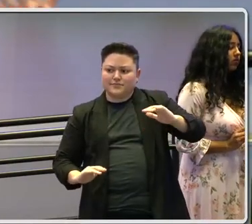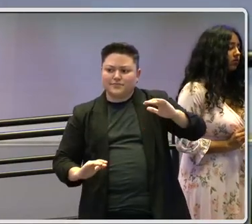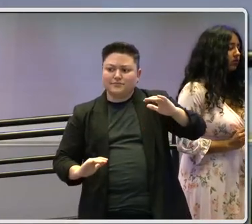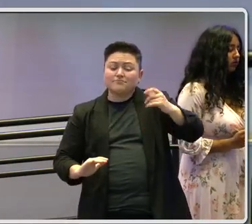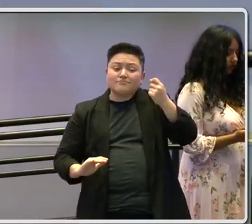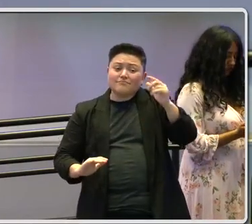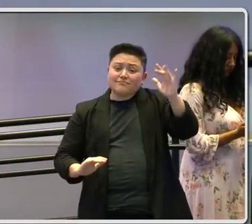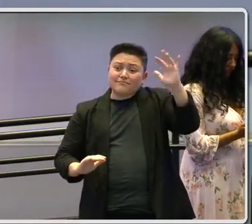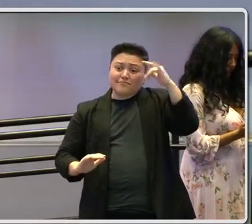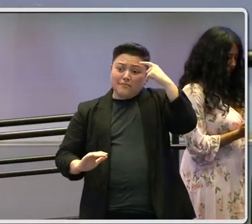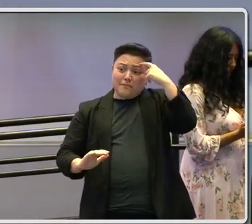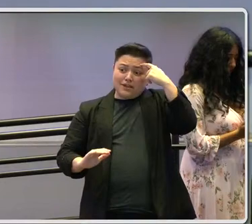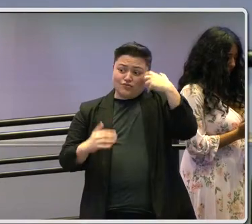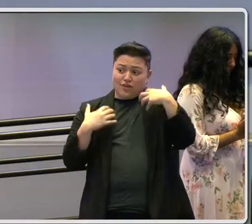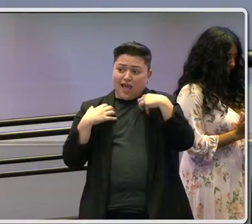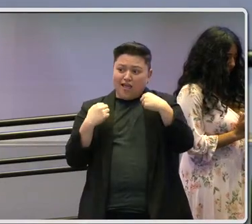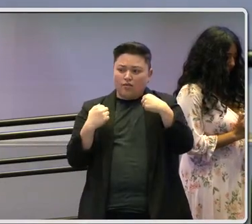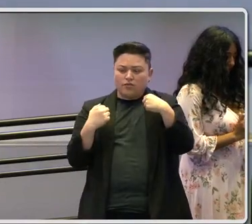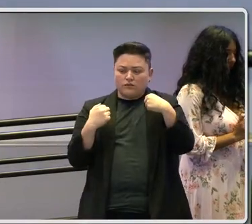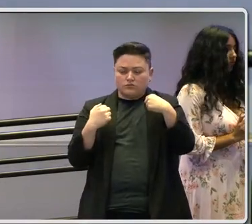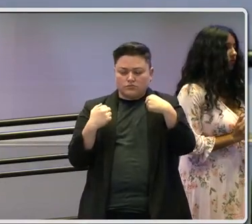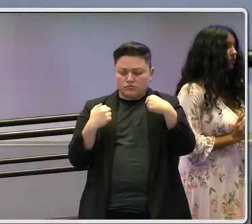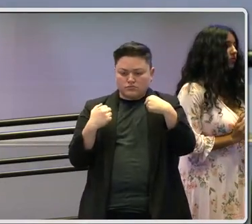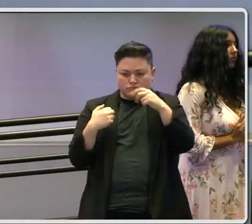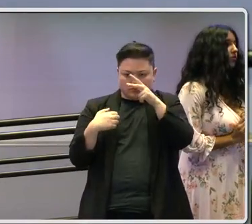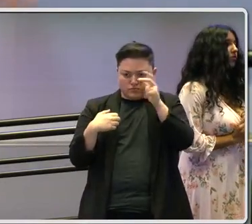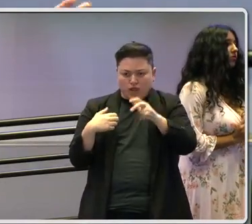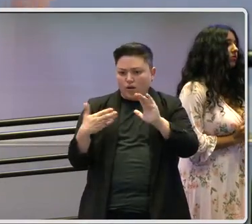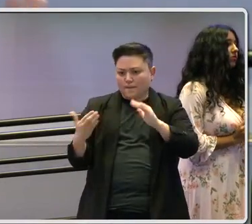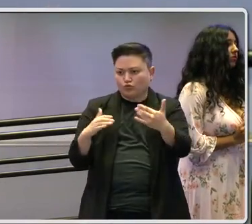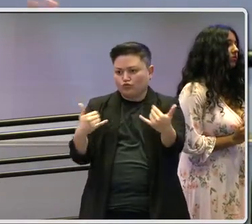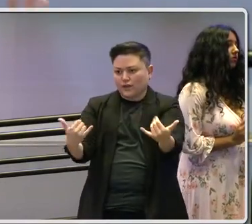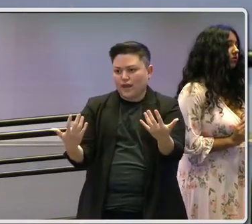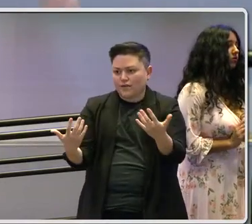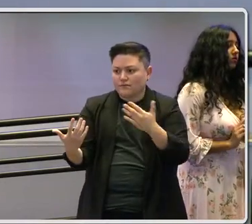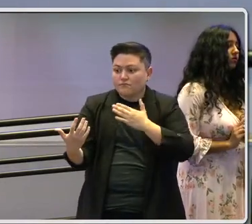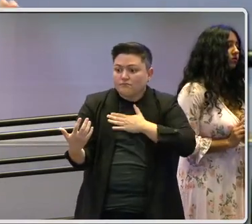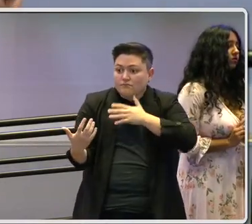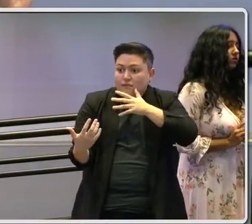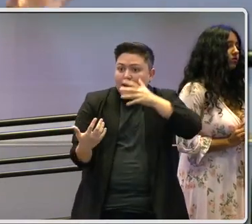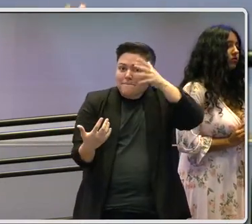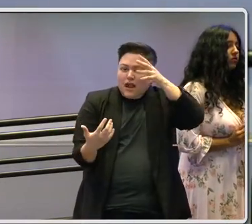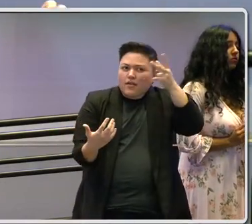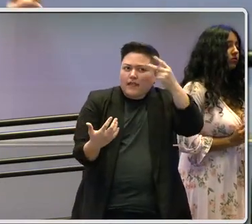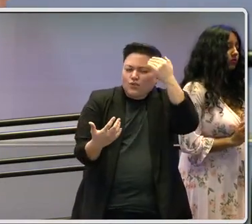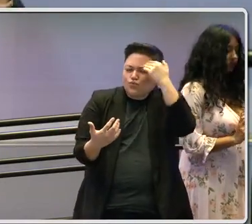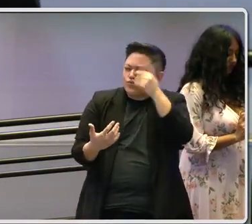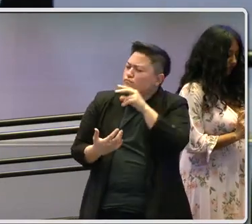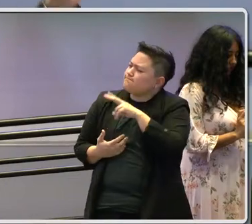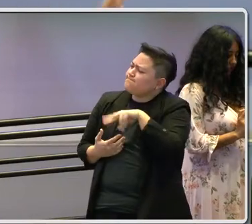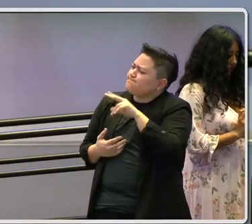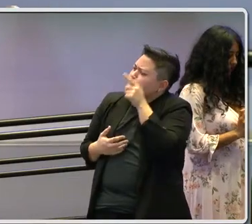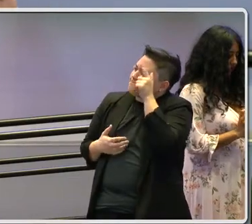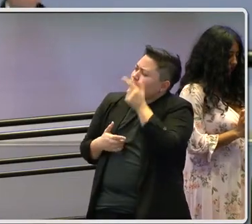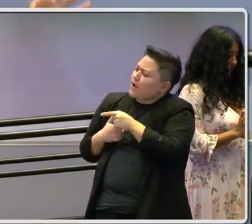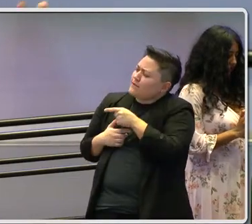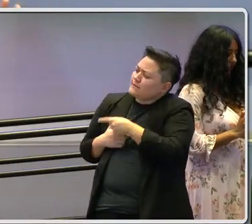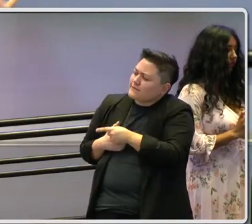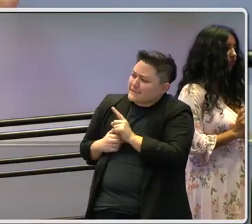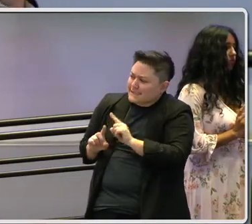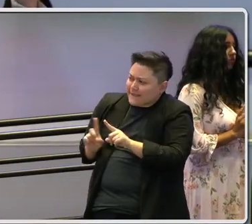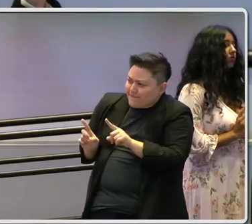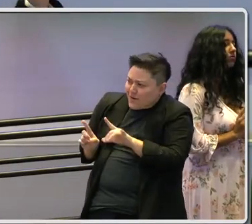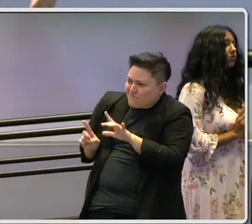mental health was not where it is today. When my parents knew at a very young age that my brother was different. No one else in my